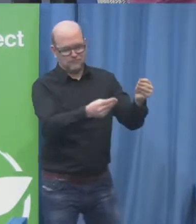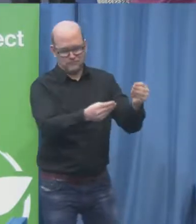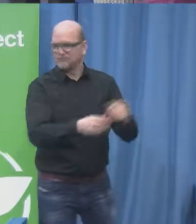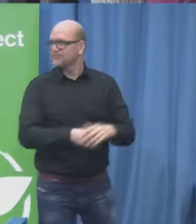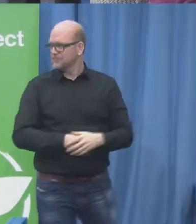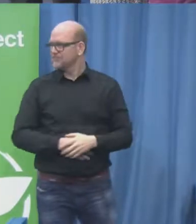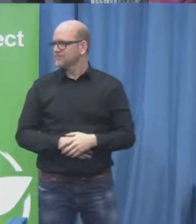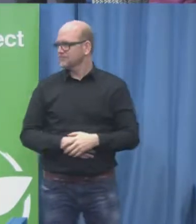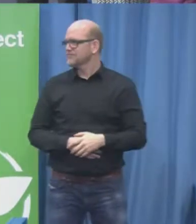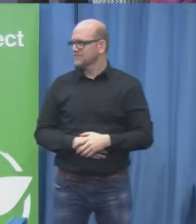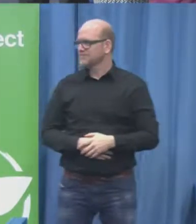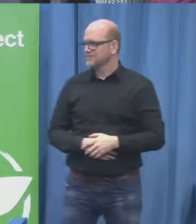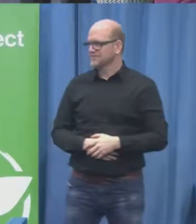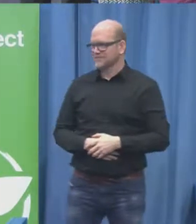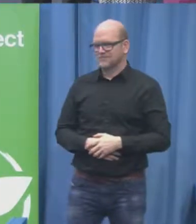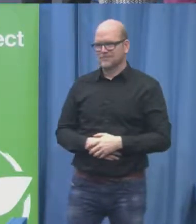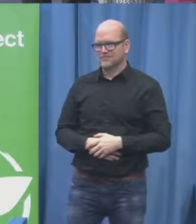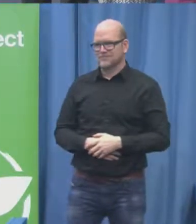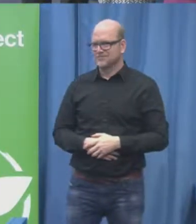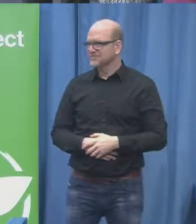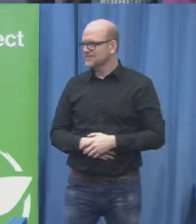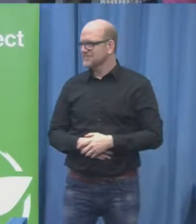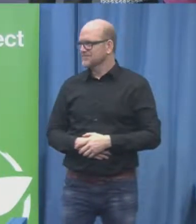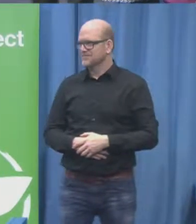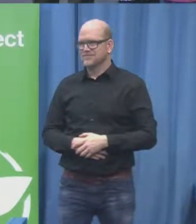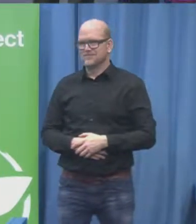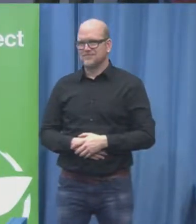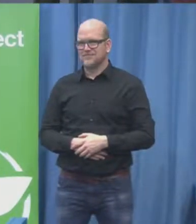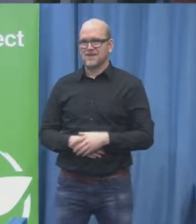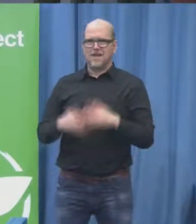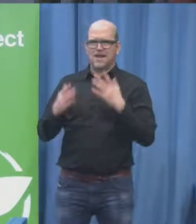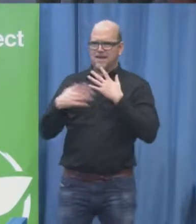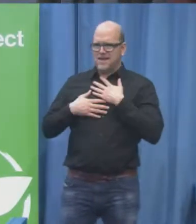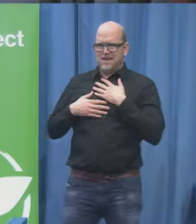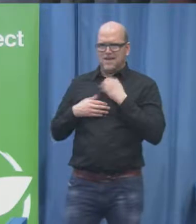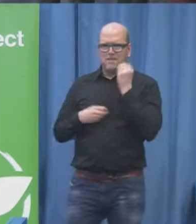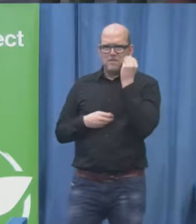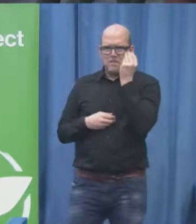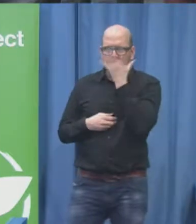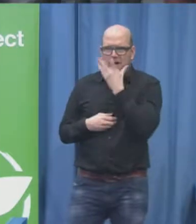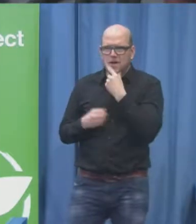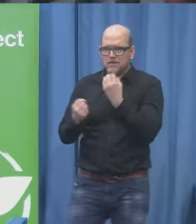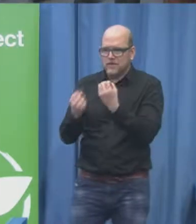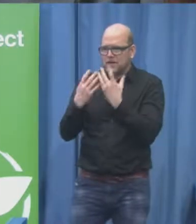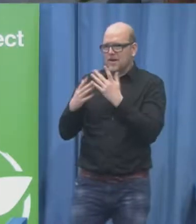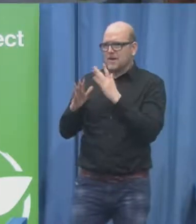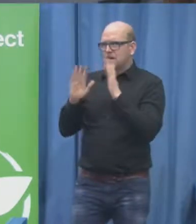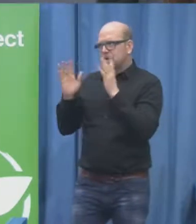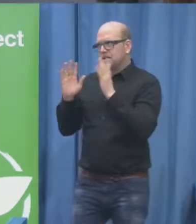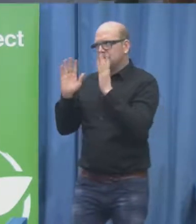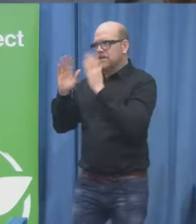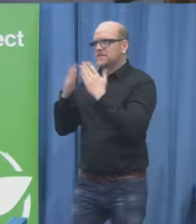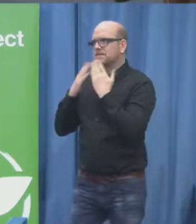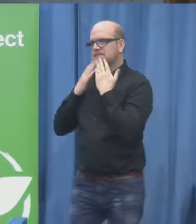lovely. We're so grateful for this wonderful gift. That's so lovely.